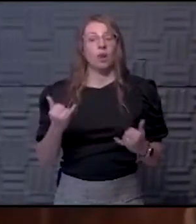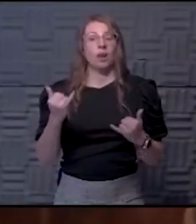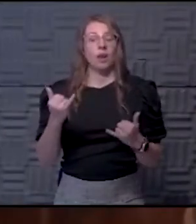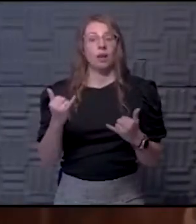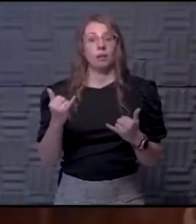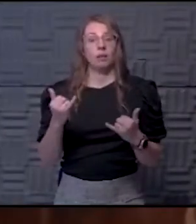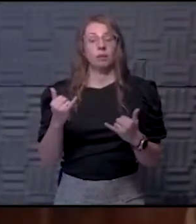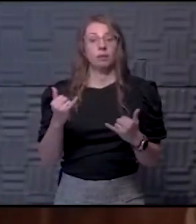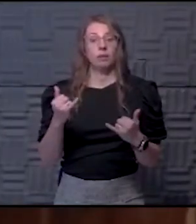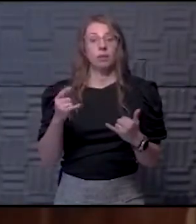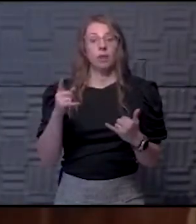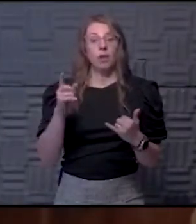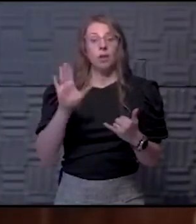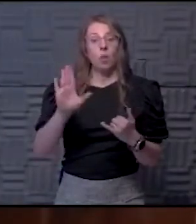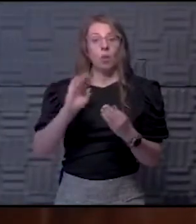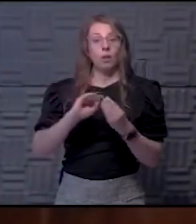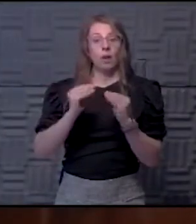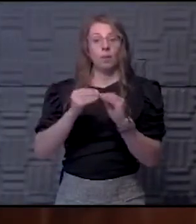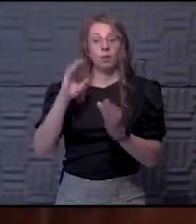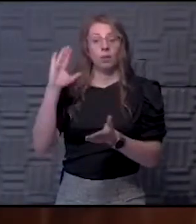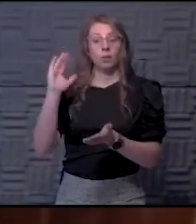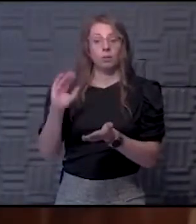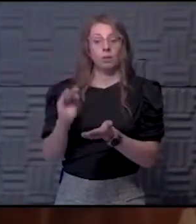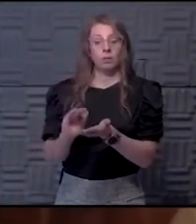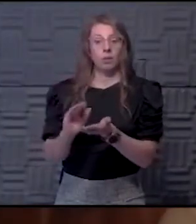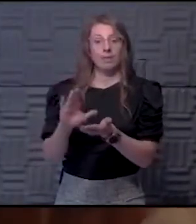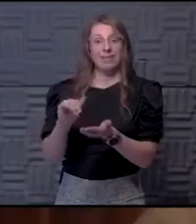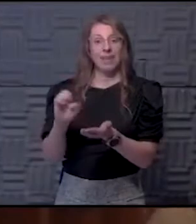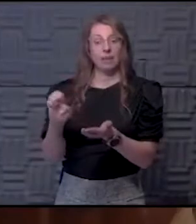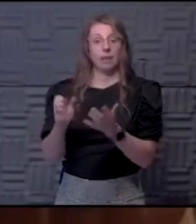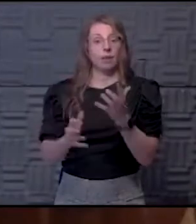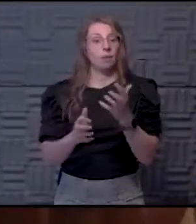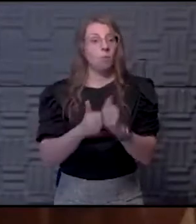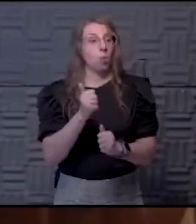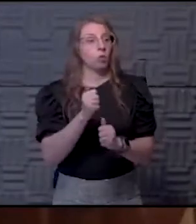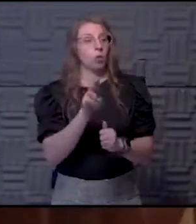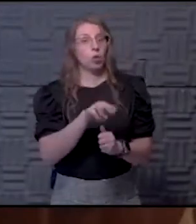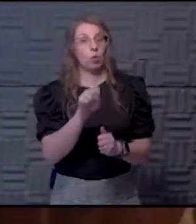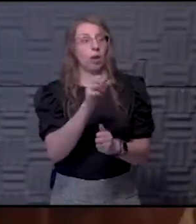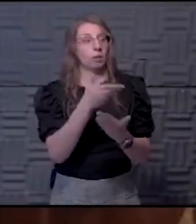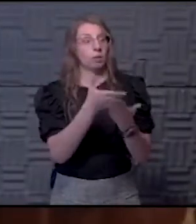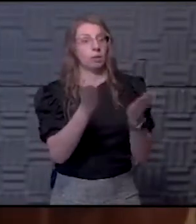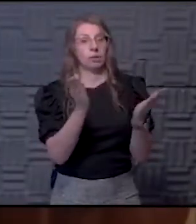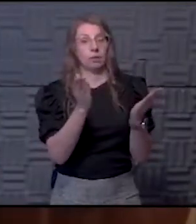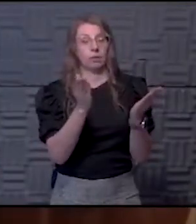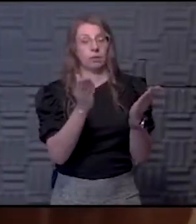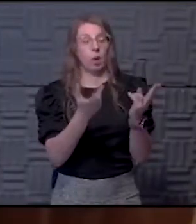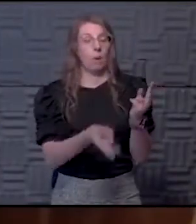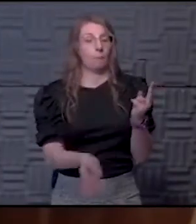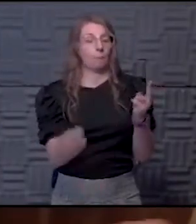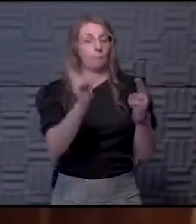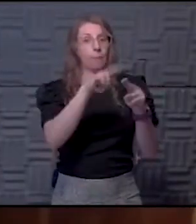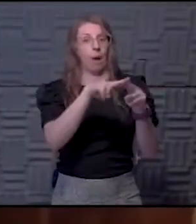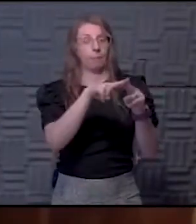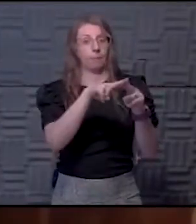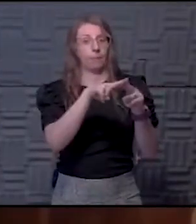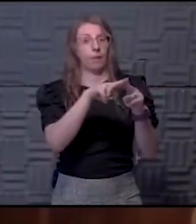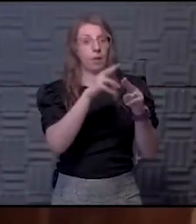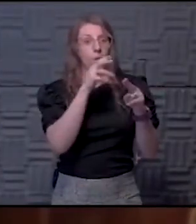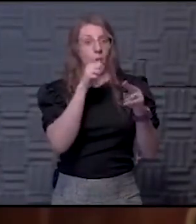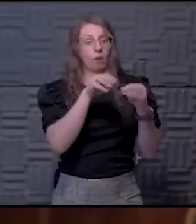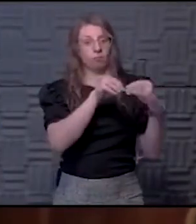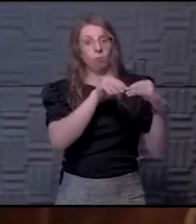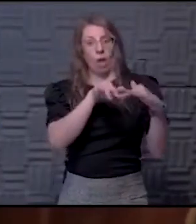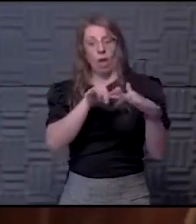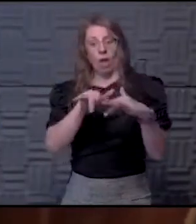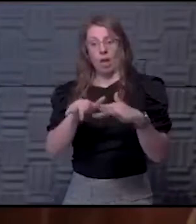you guys are decreasing in number of cases, much of the rest of the US is now increasing, and it will come your way too,